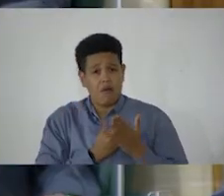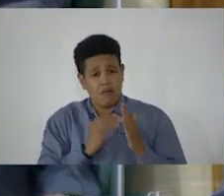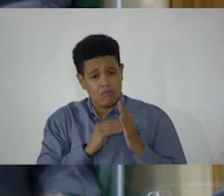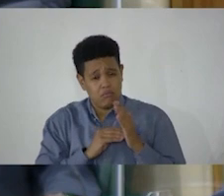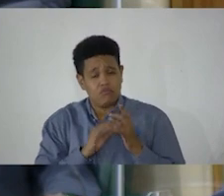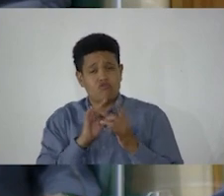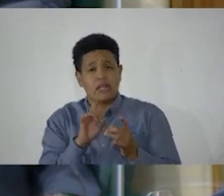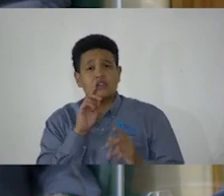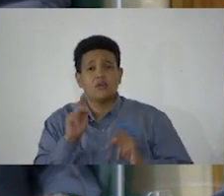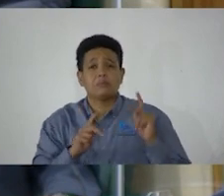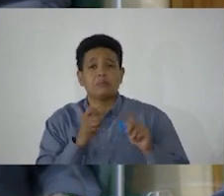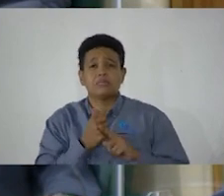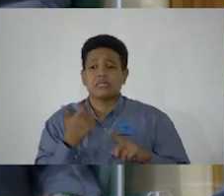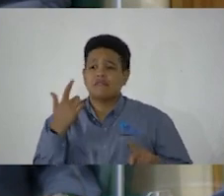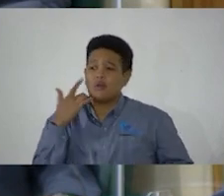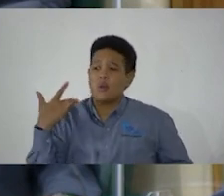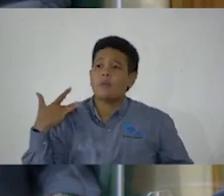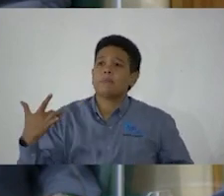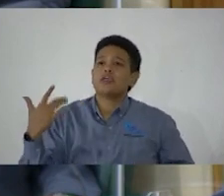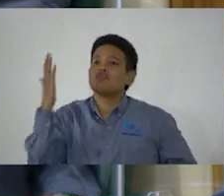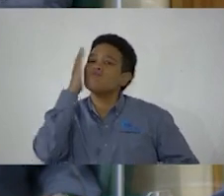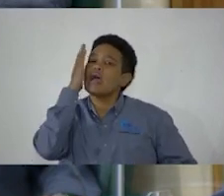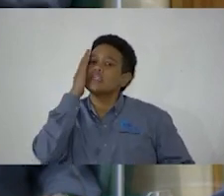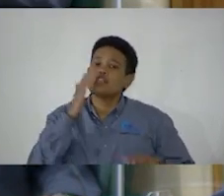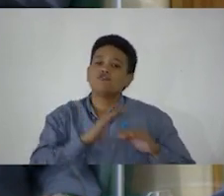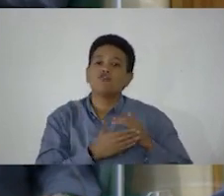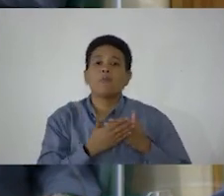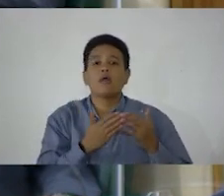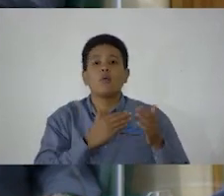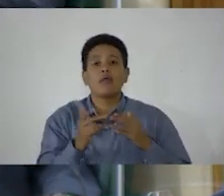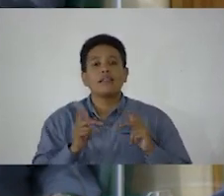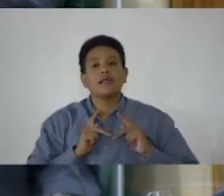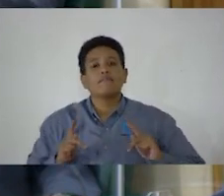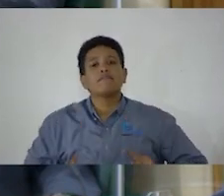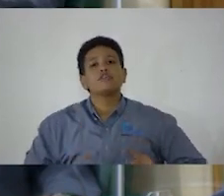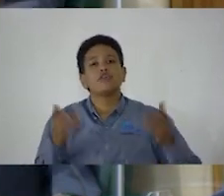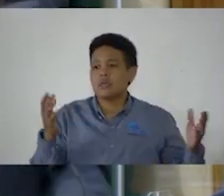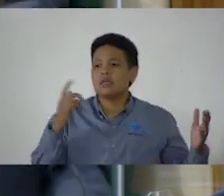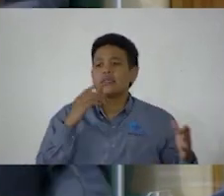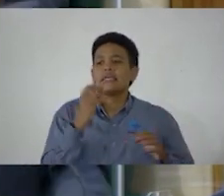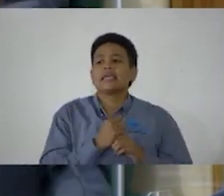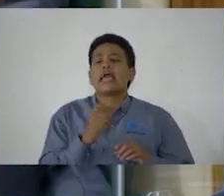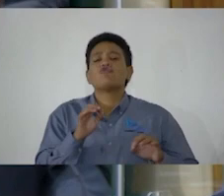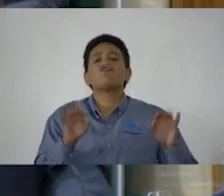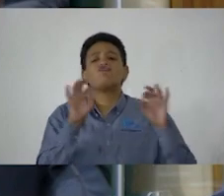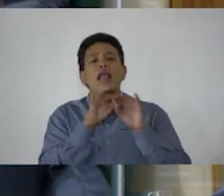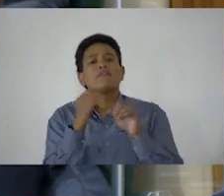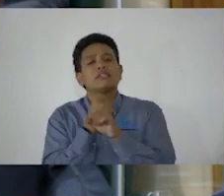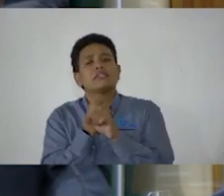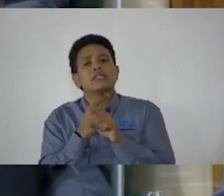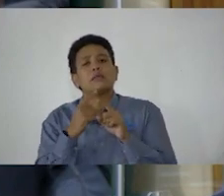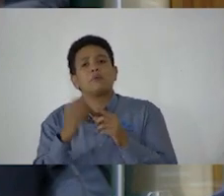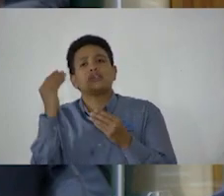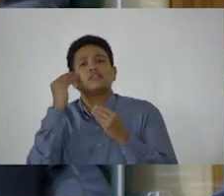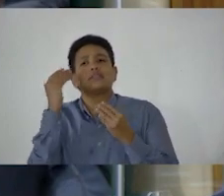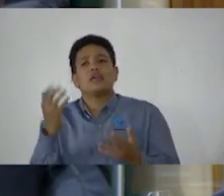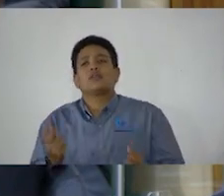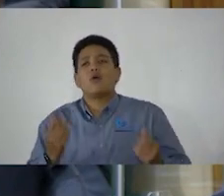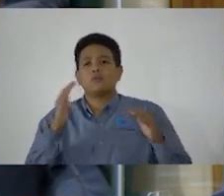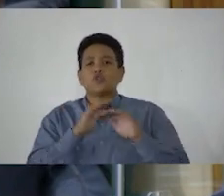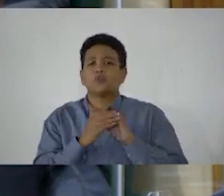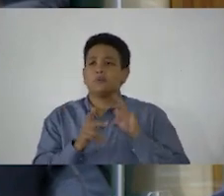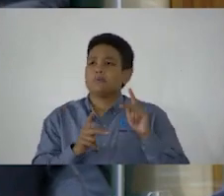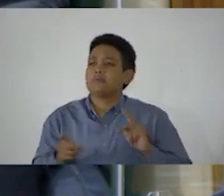of persons who are usual residents of Jamaica, whether physically present or not on that date. And data on the Jamaican population